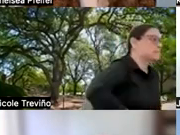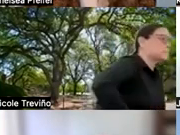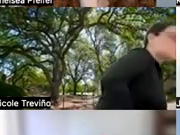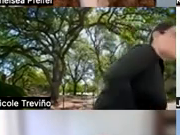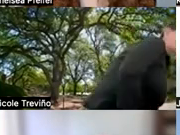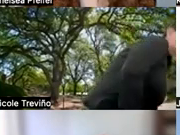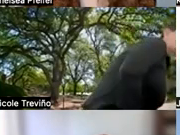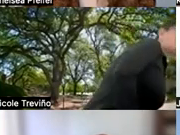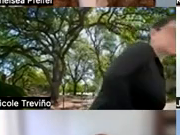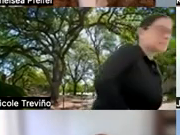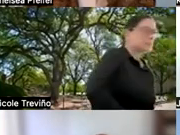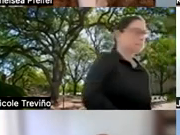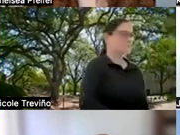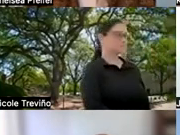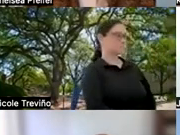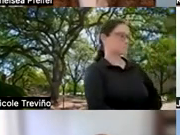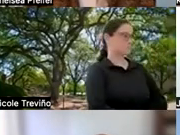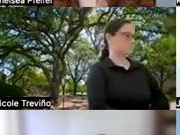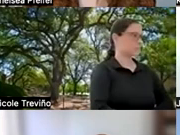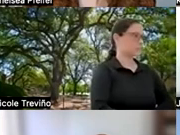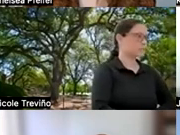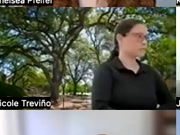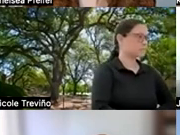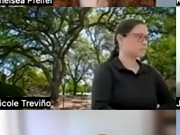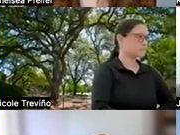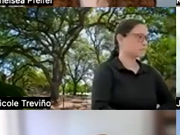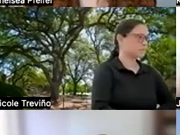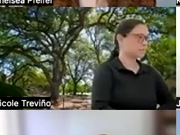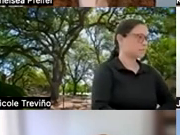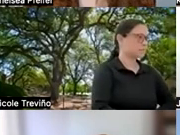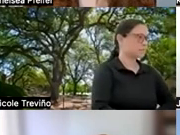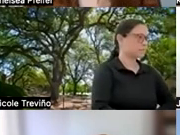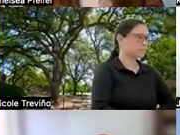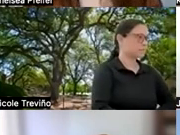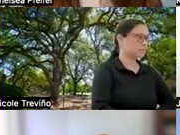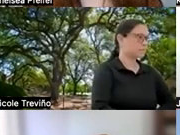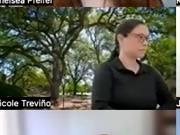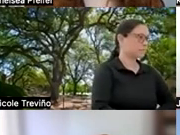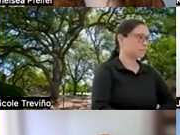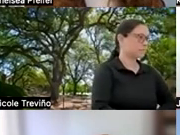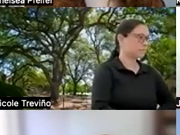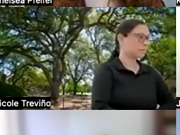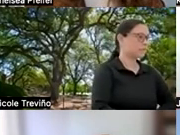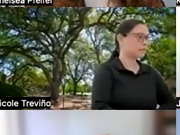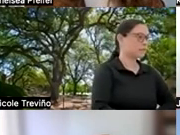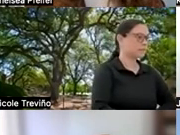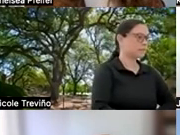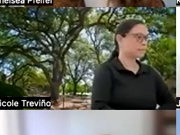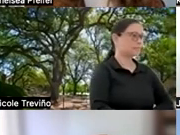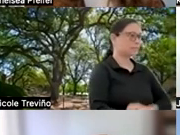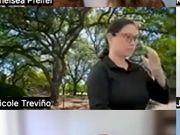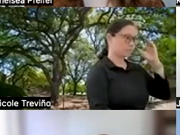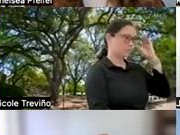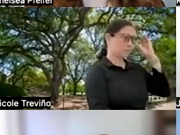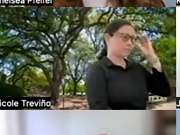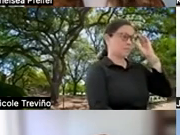when people think about being ready for school, they do think about, do you know your ABCs? Do you know your 1, 2, 3s? You know, do you have that kind of